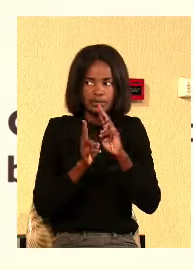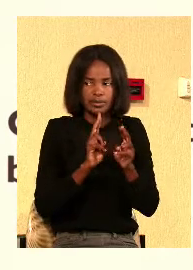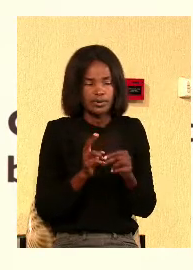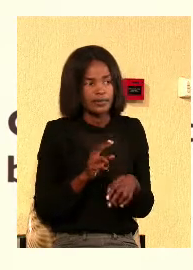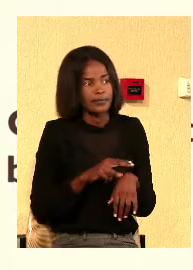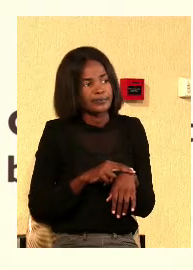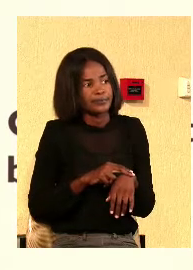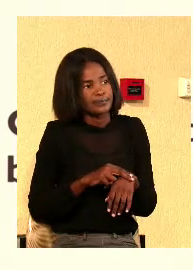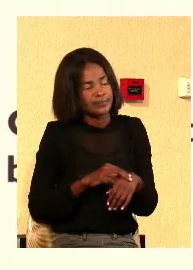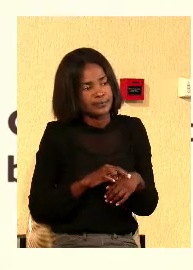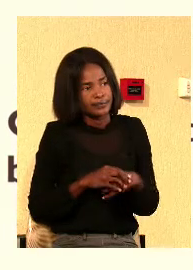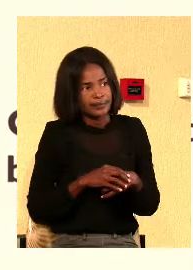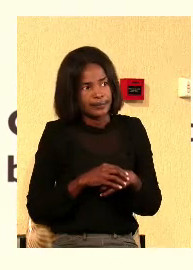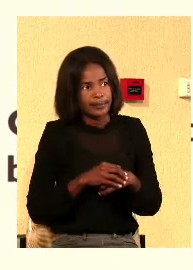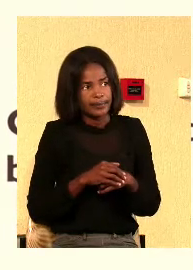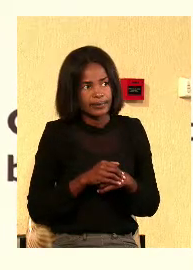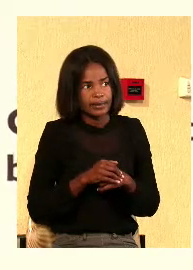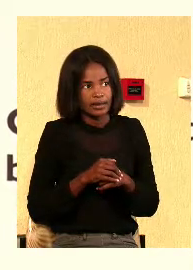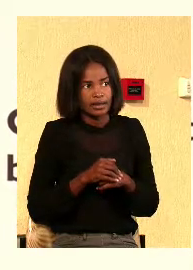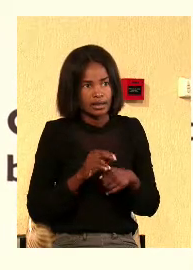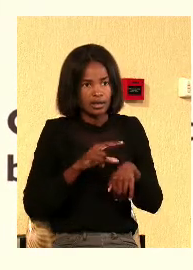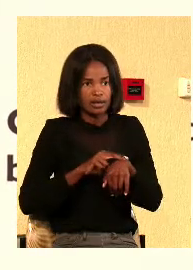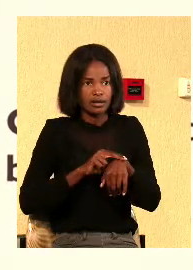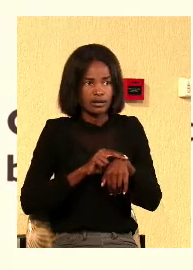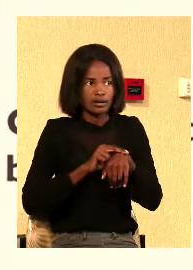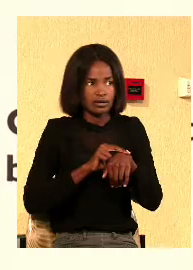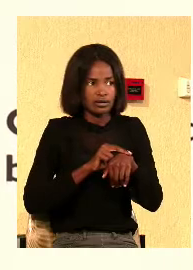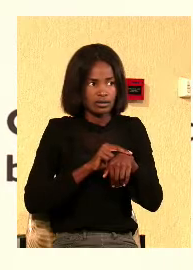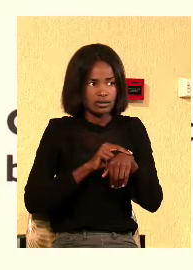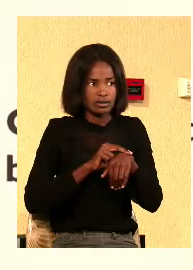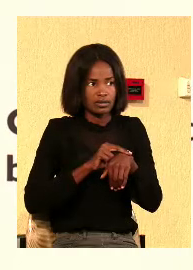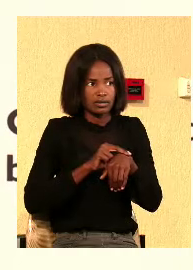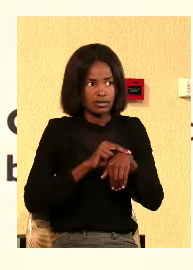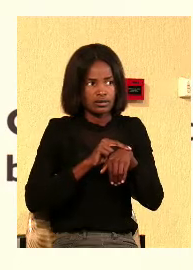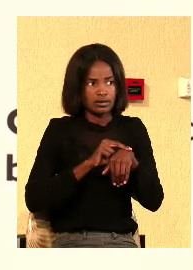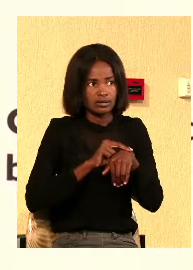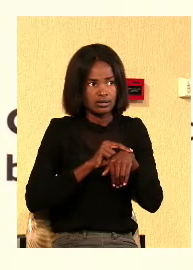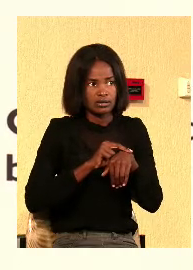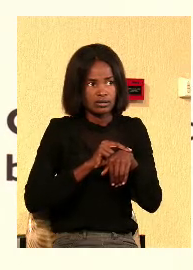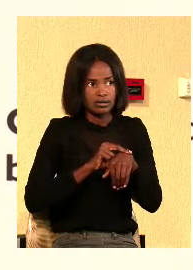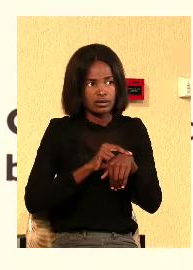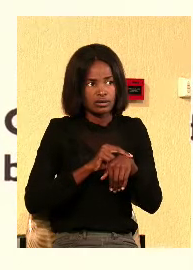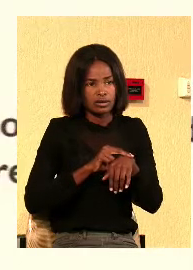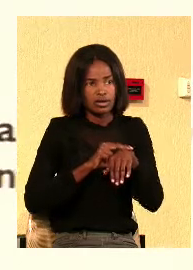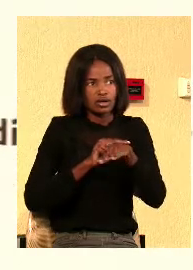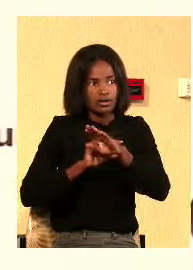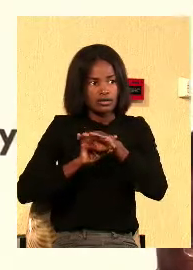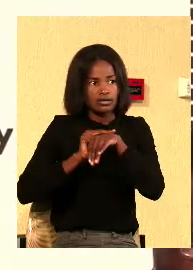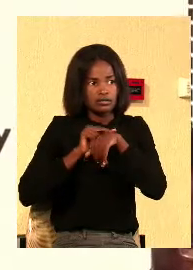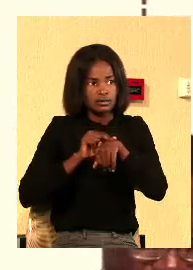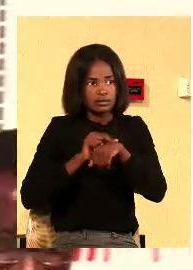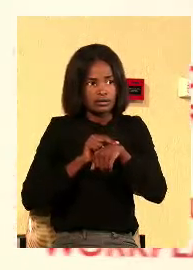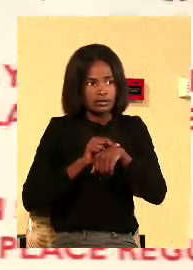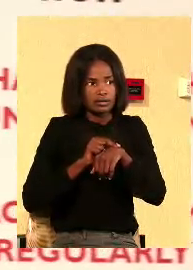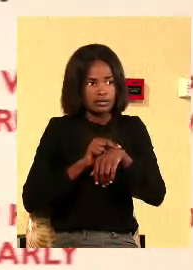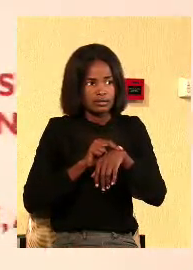Bernard, Dr. Mata, I will come to you with a question. But can I just turn to Dr.